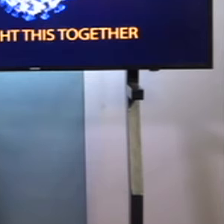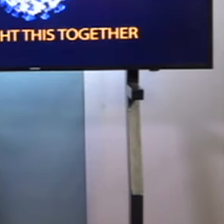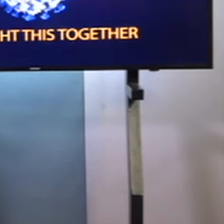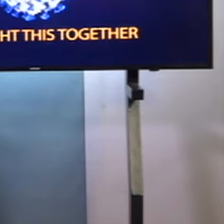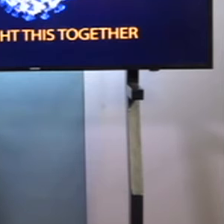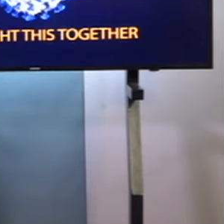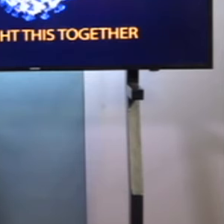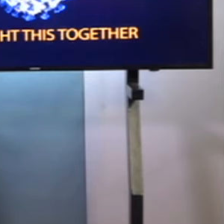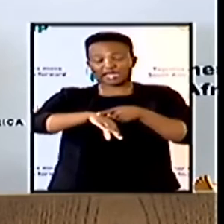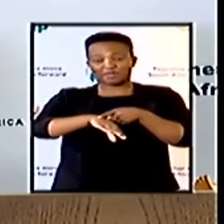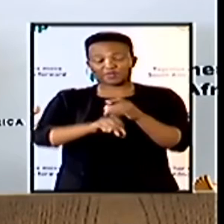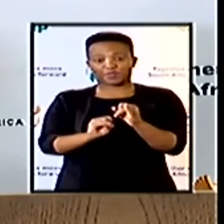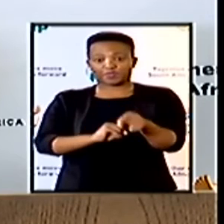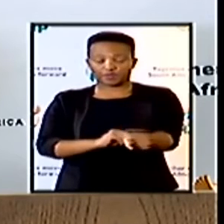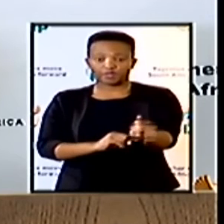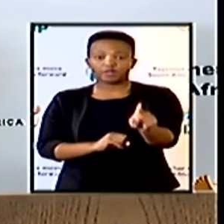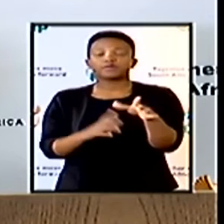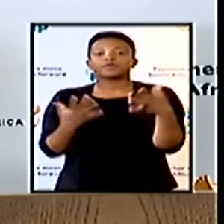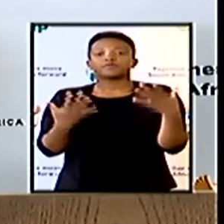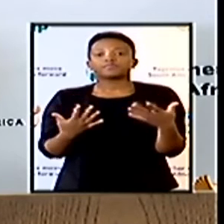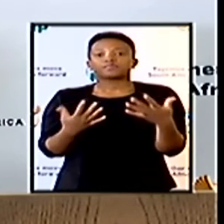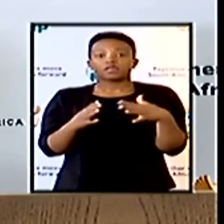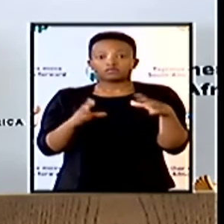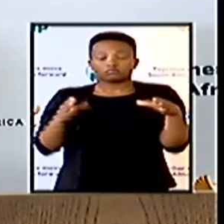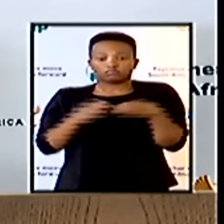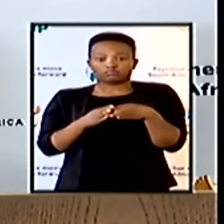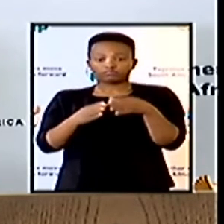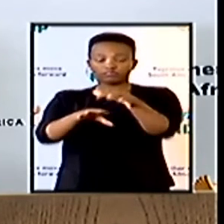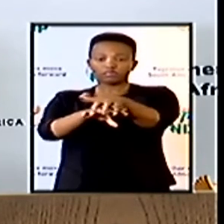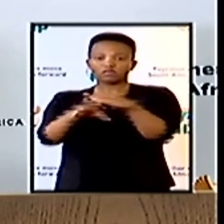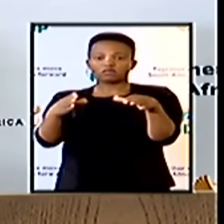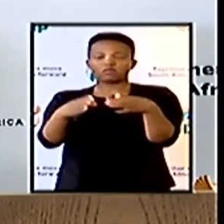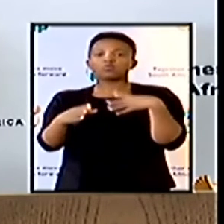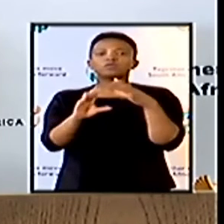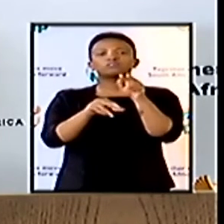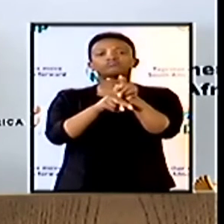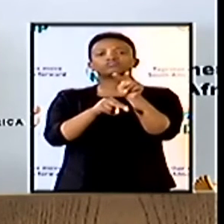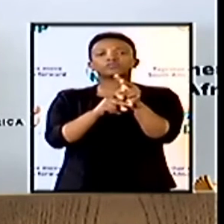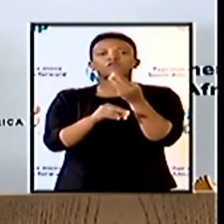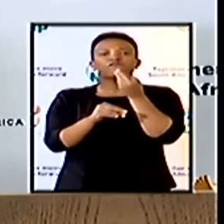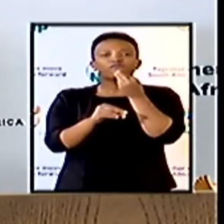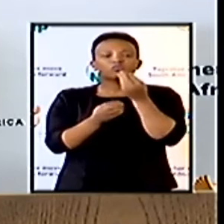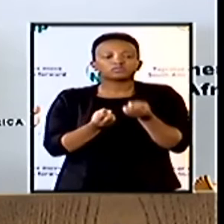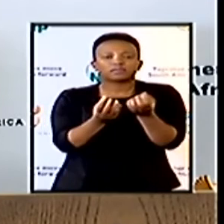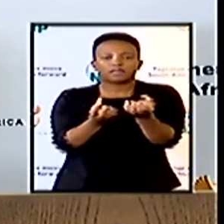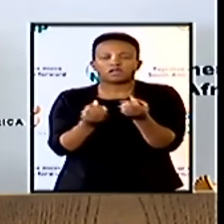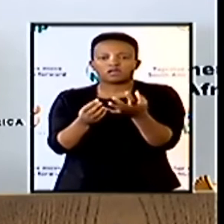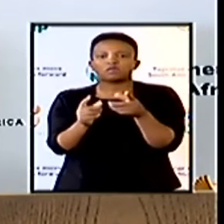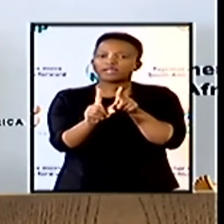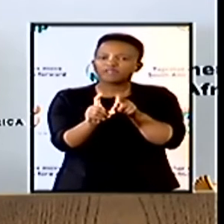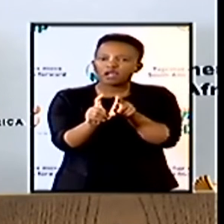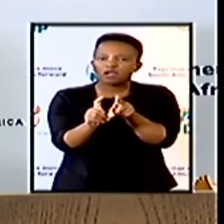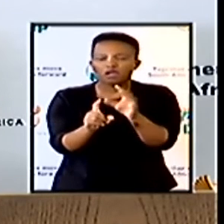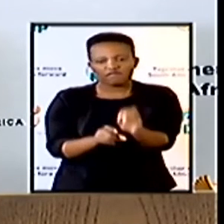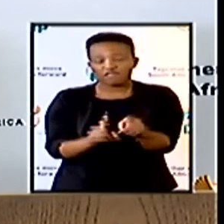farmers. Together with industry, the department is monitoring food supplies through the agricultural value chain tracker. Where